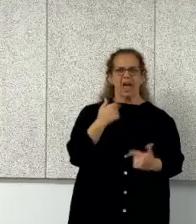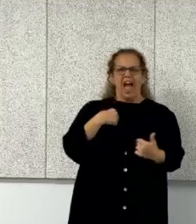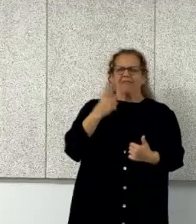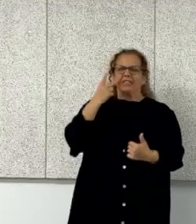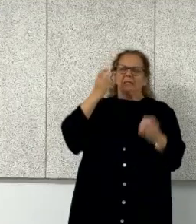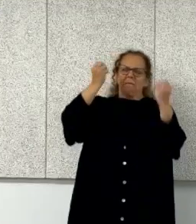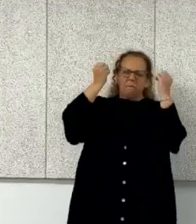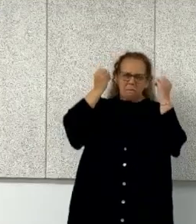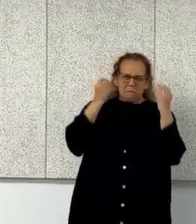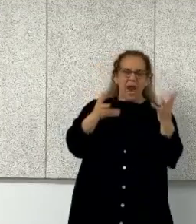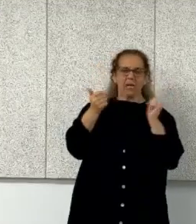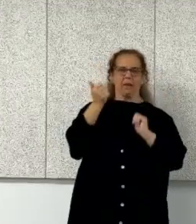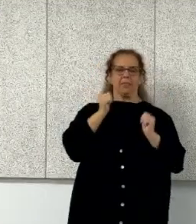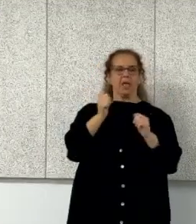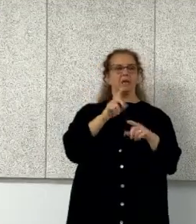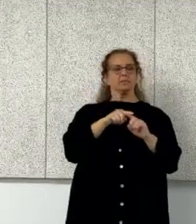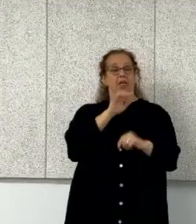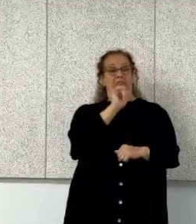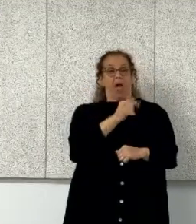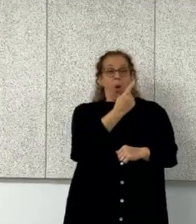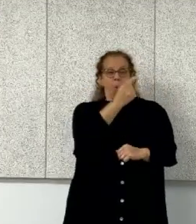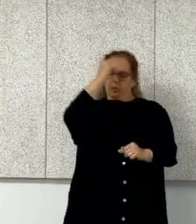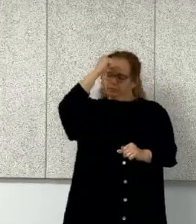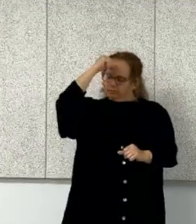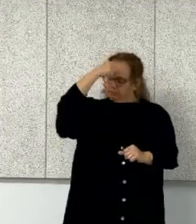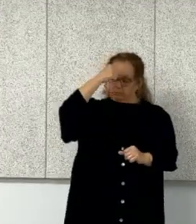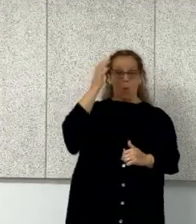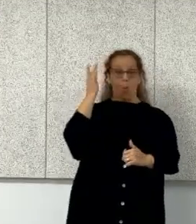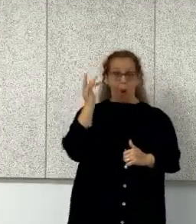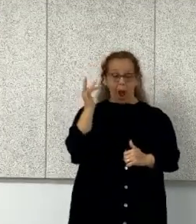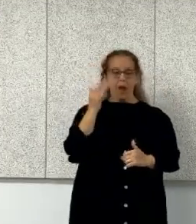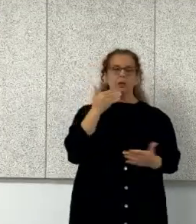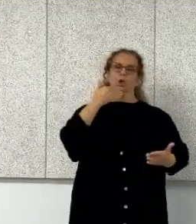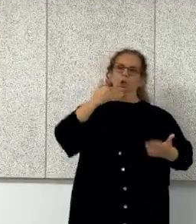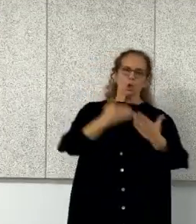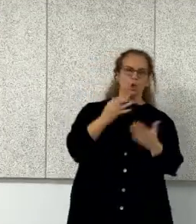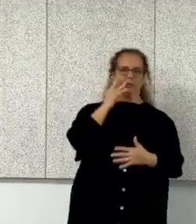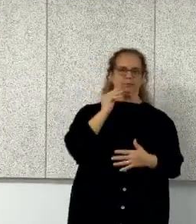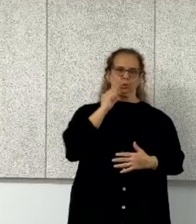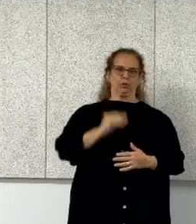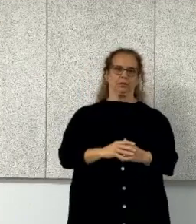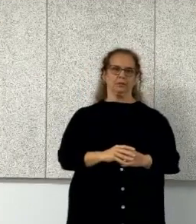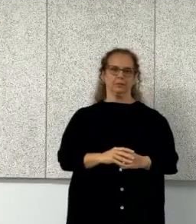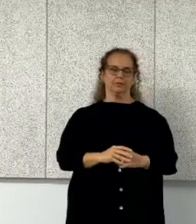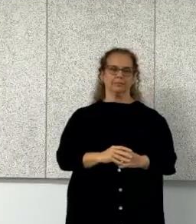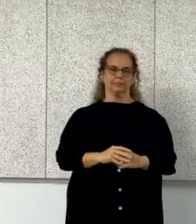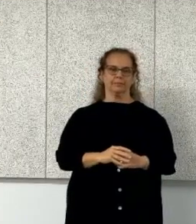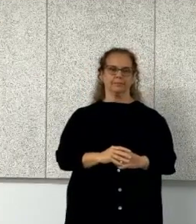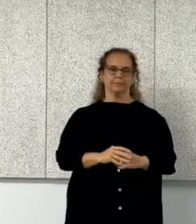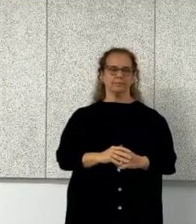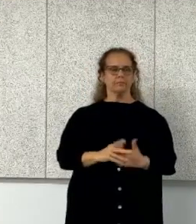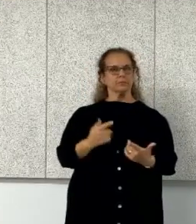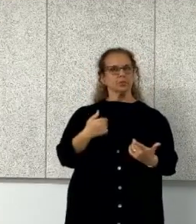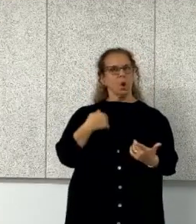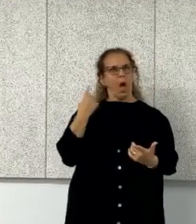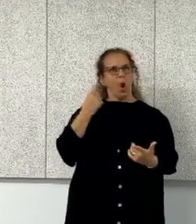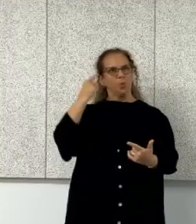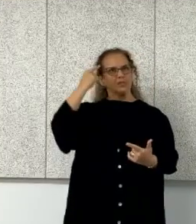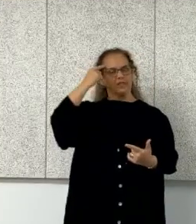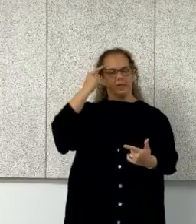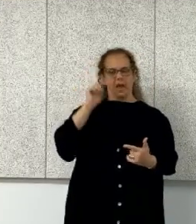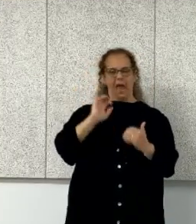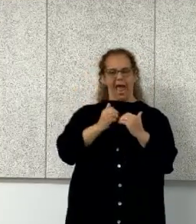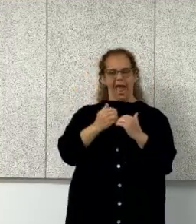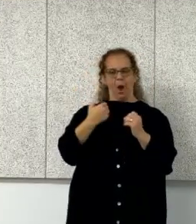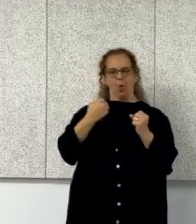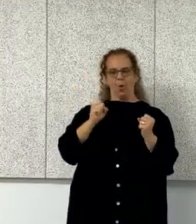plays, because it was such a good experience in the theater. And I think about that a lot, like, how can we make it the best possible